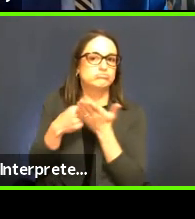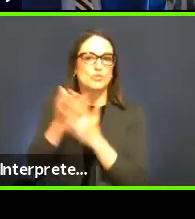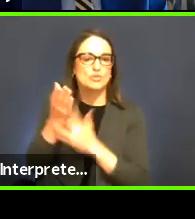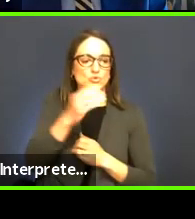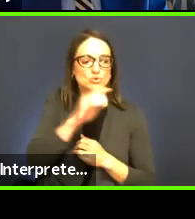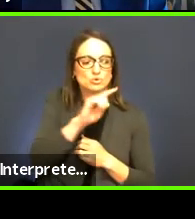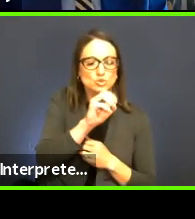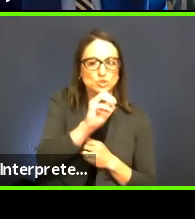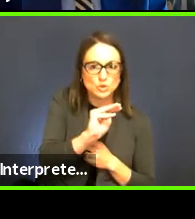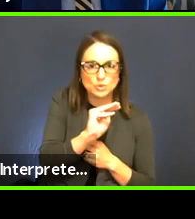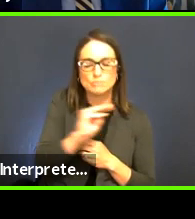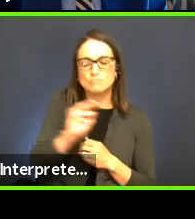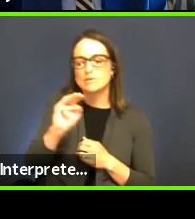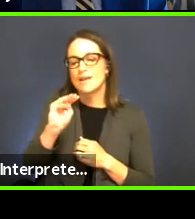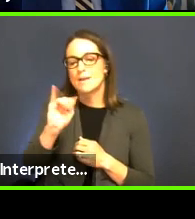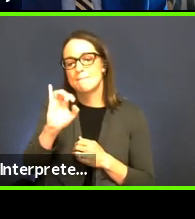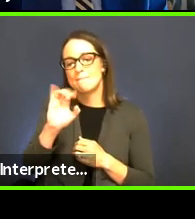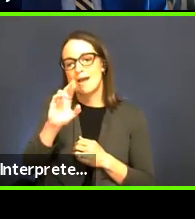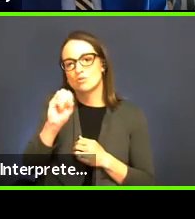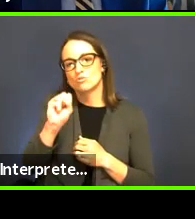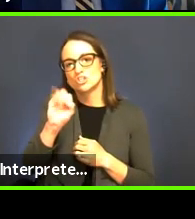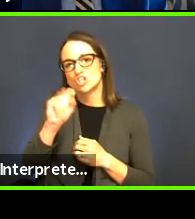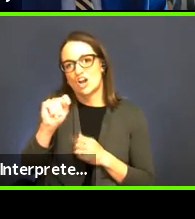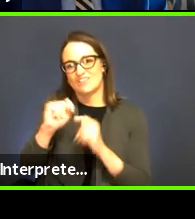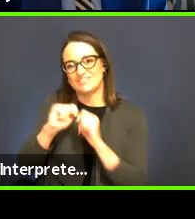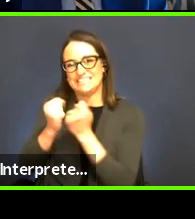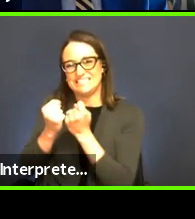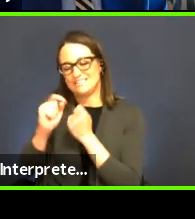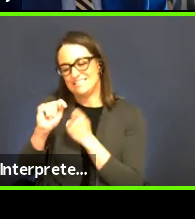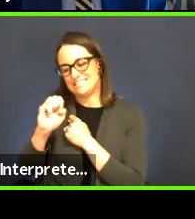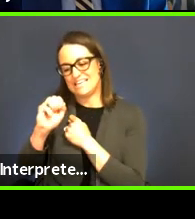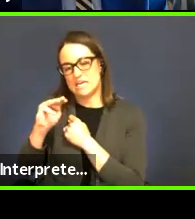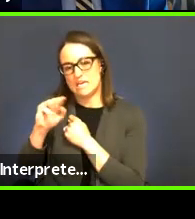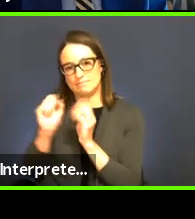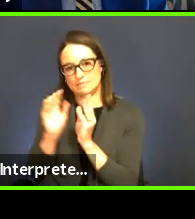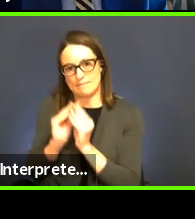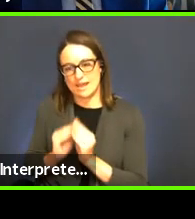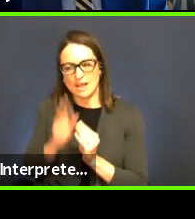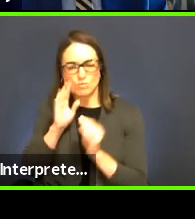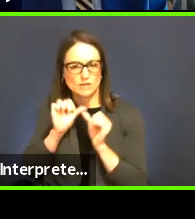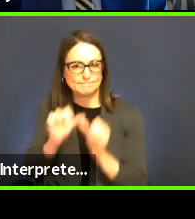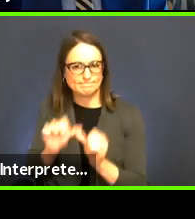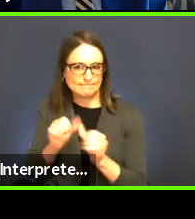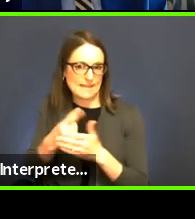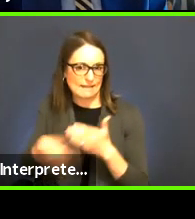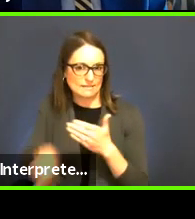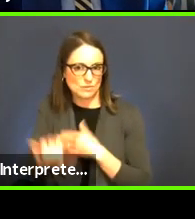for next week. Students are sharing with us that we can change